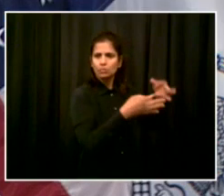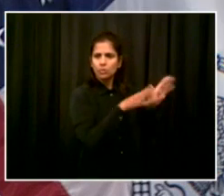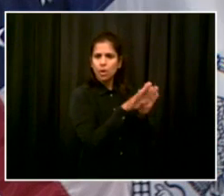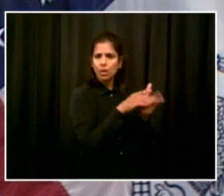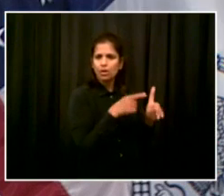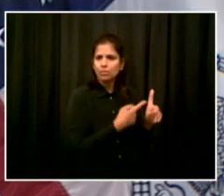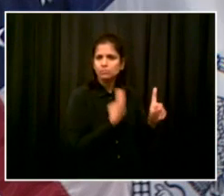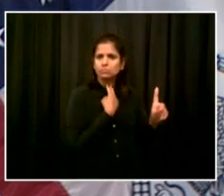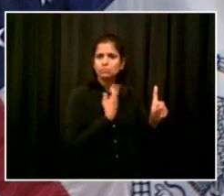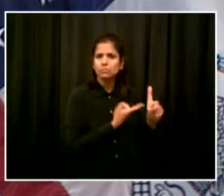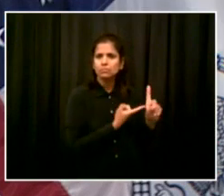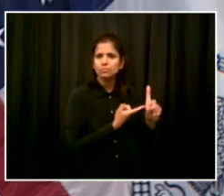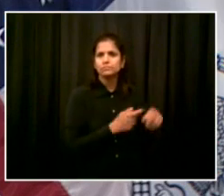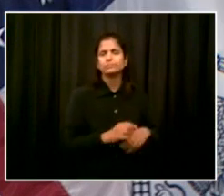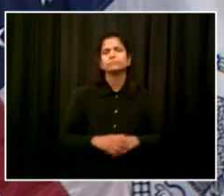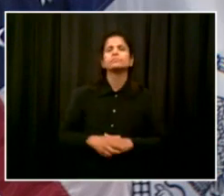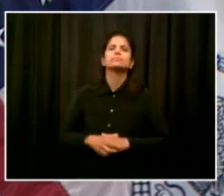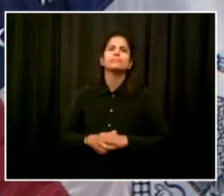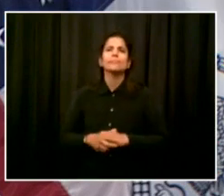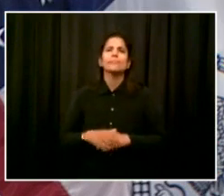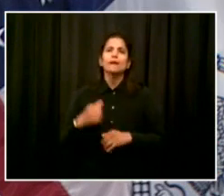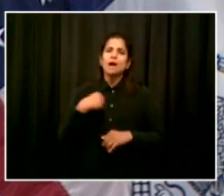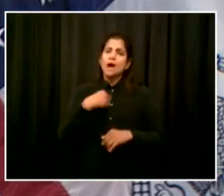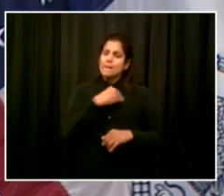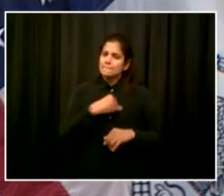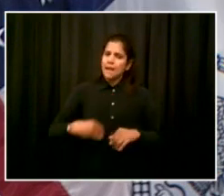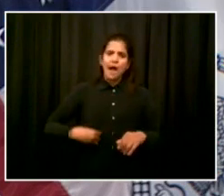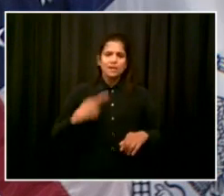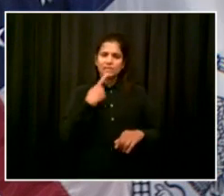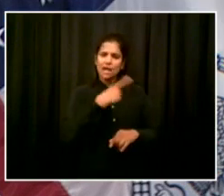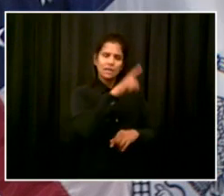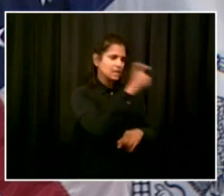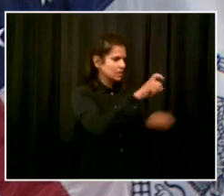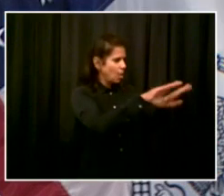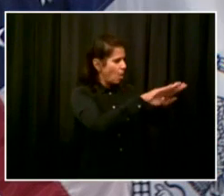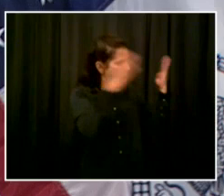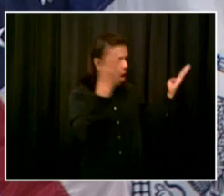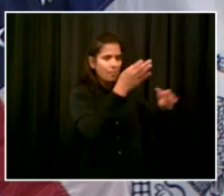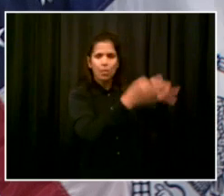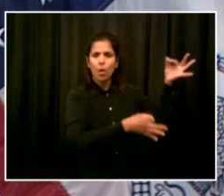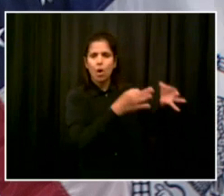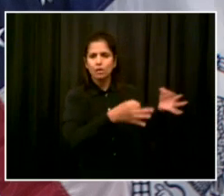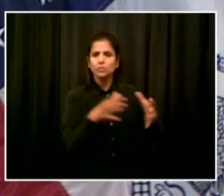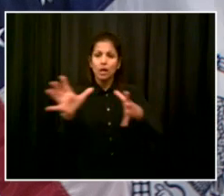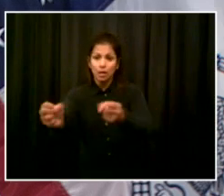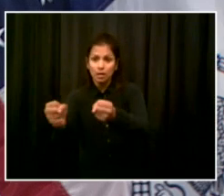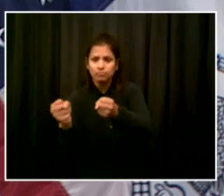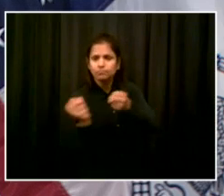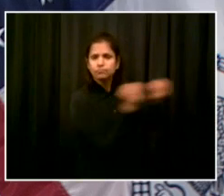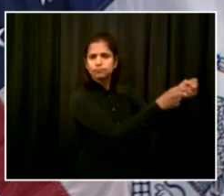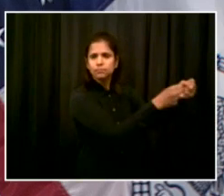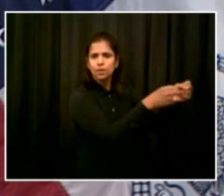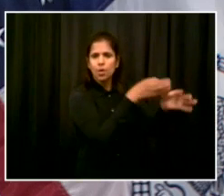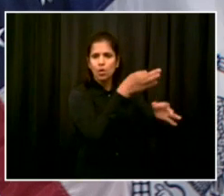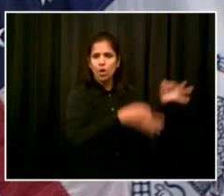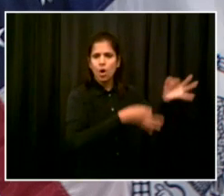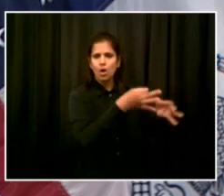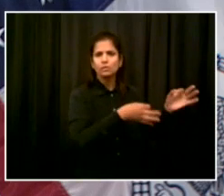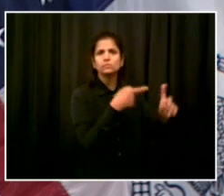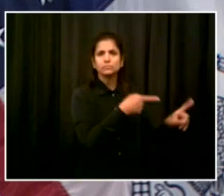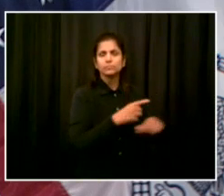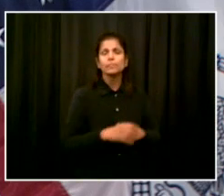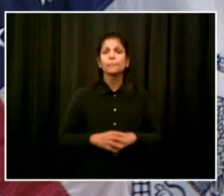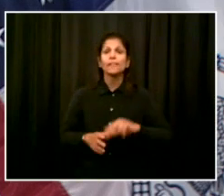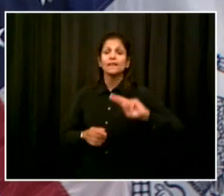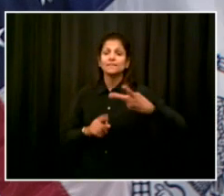my colleague, Craig McCarthy in the Shack. 20 of the people who were arrested or wanted for shootings in June, actually